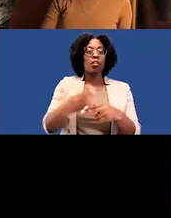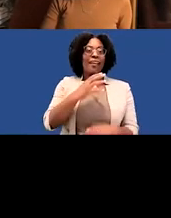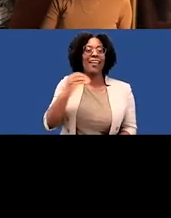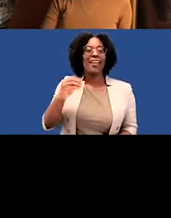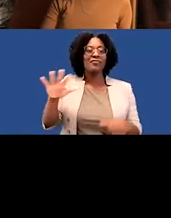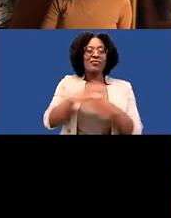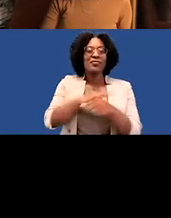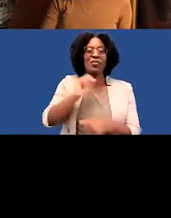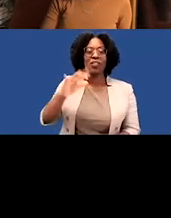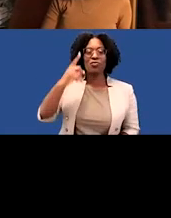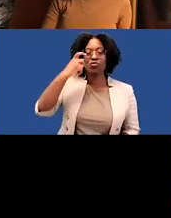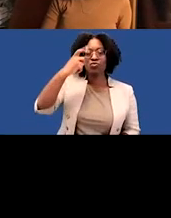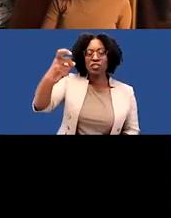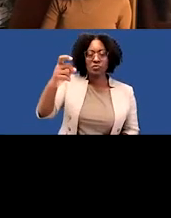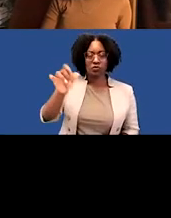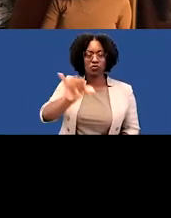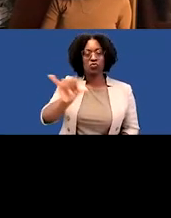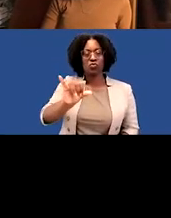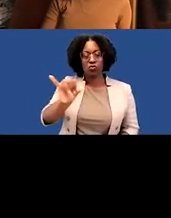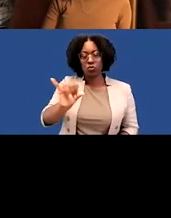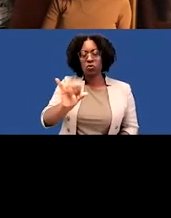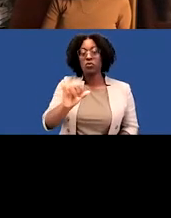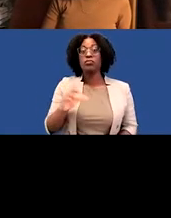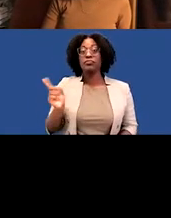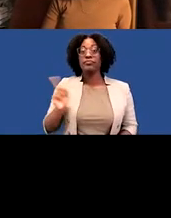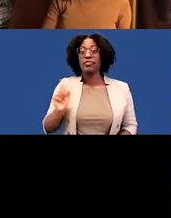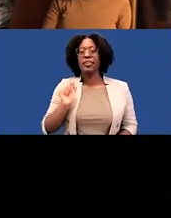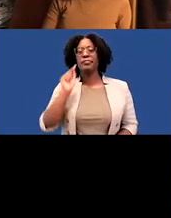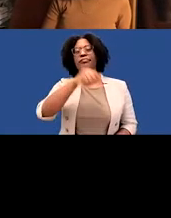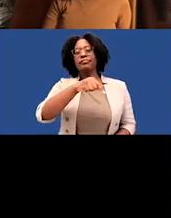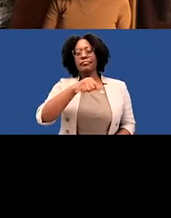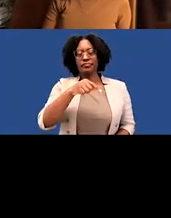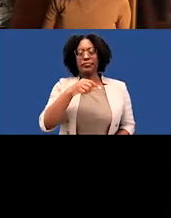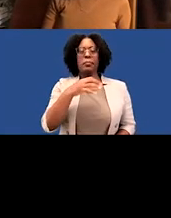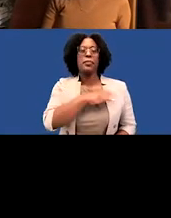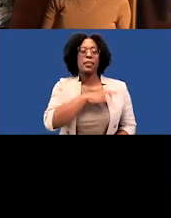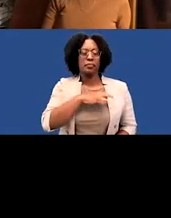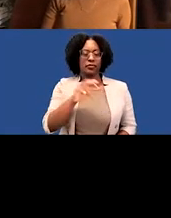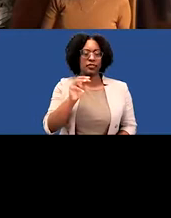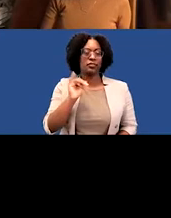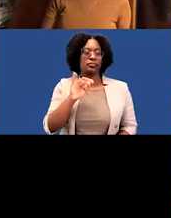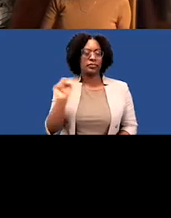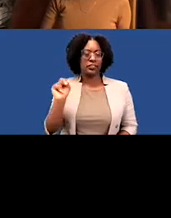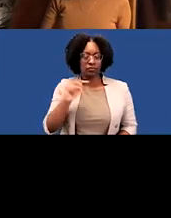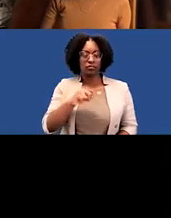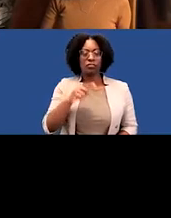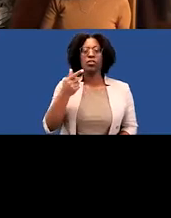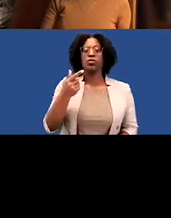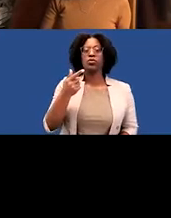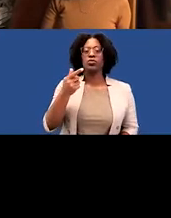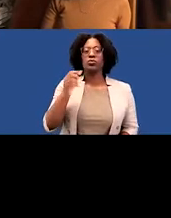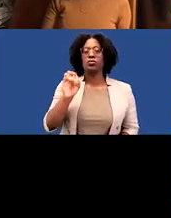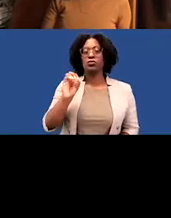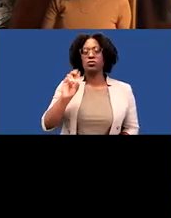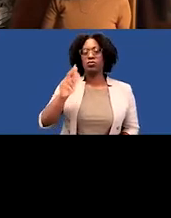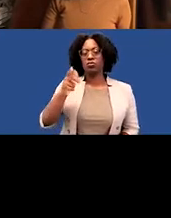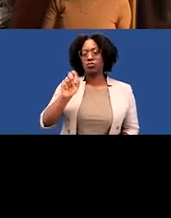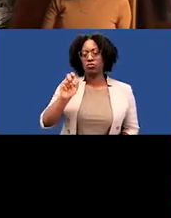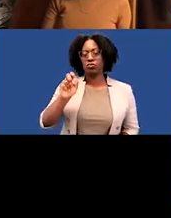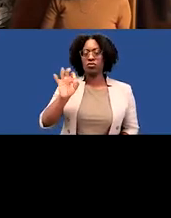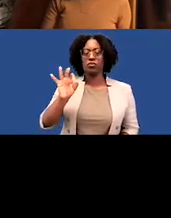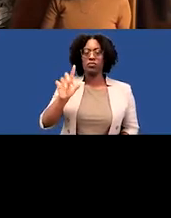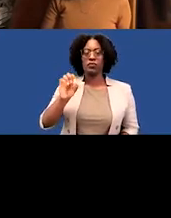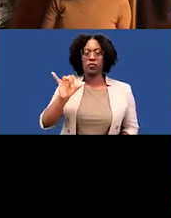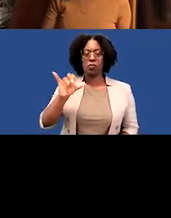the George Floyd Memorial Site in Minneapolis, Minnesota. This work was really, really difficult for